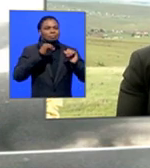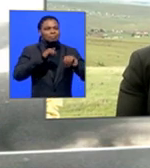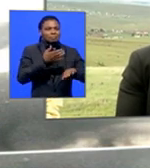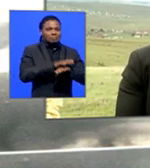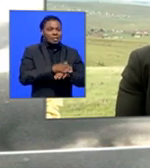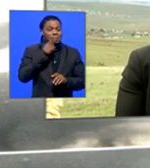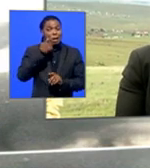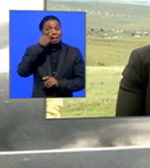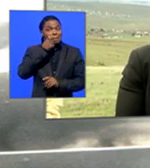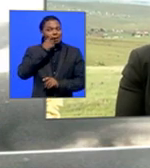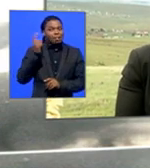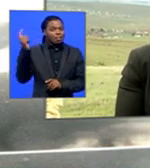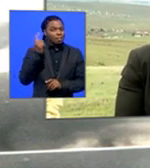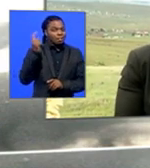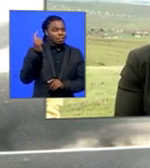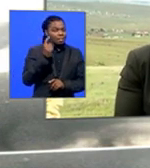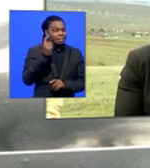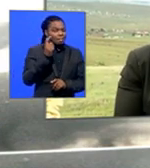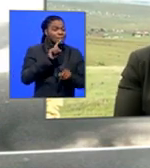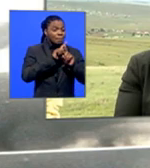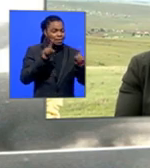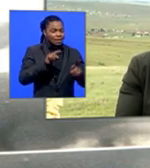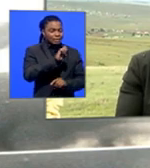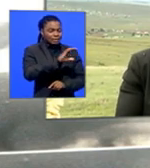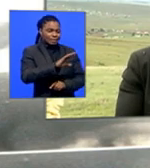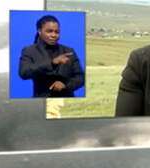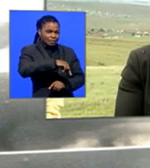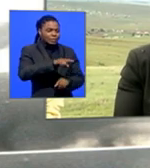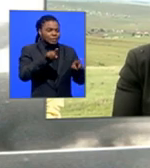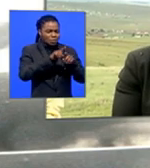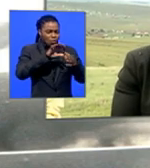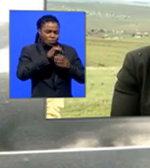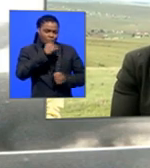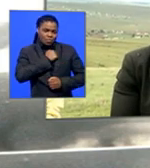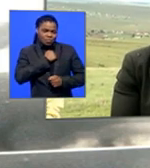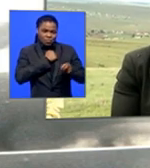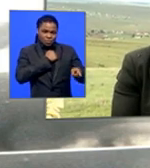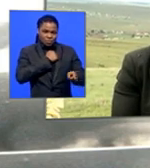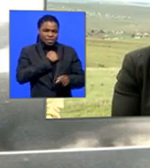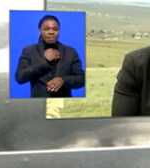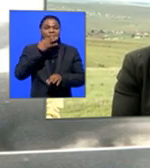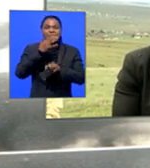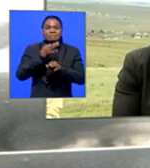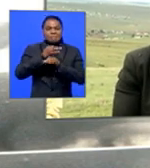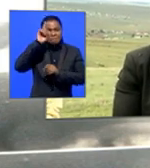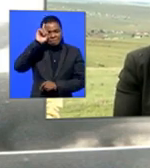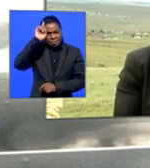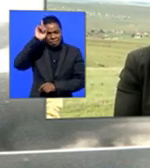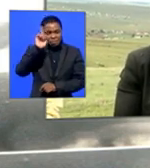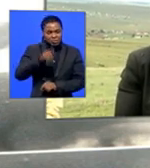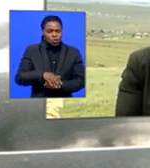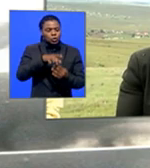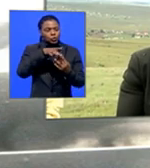lendoda lisendleleni, kodwa abantu baseMpuma Koloni apho nam ndisuka khona bathi uTata Mandela